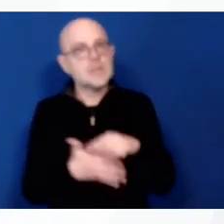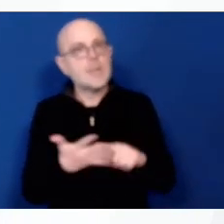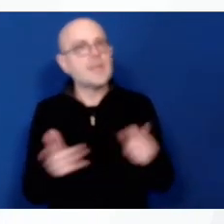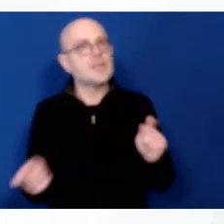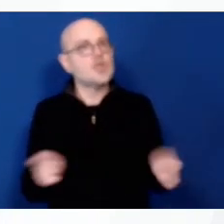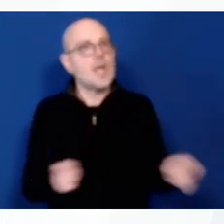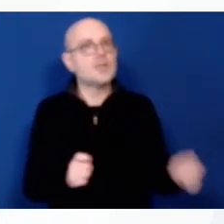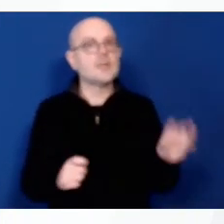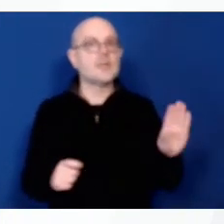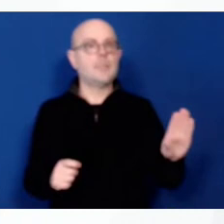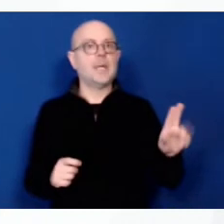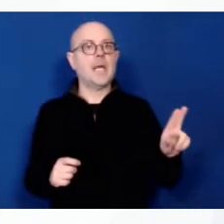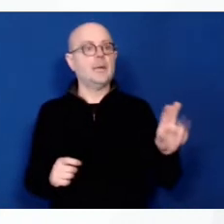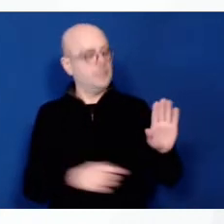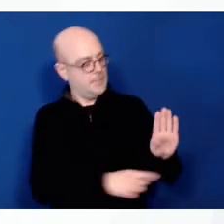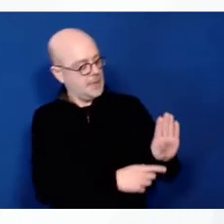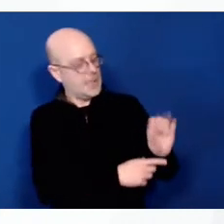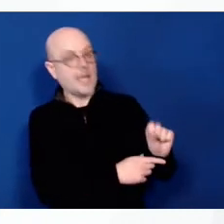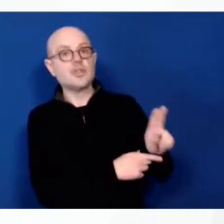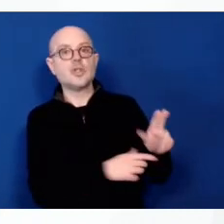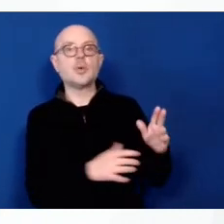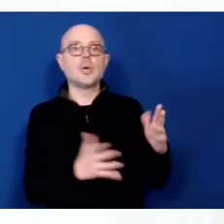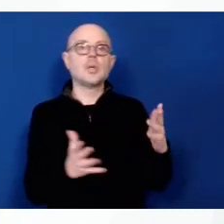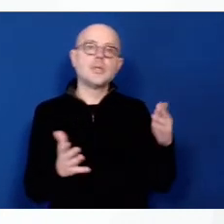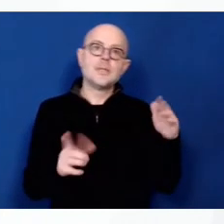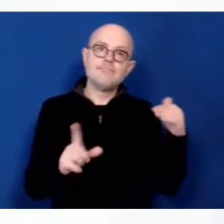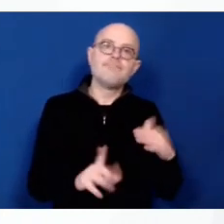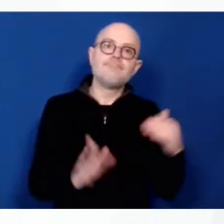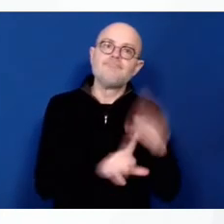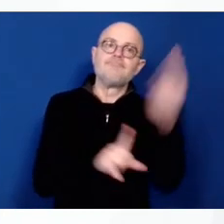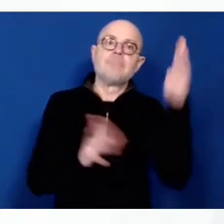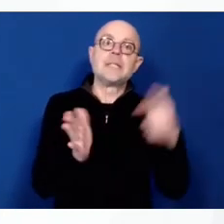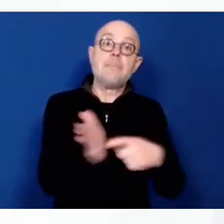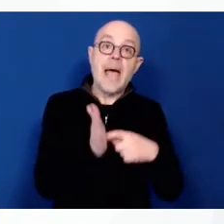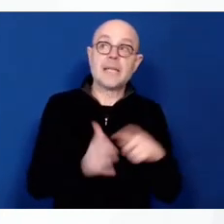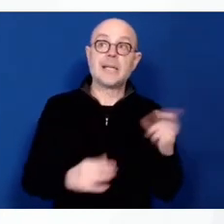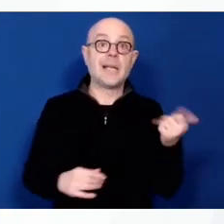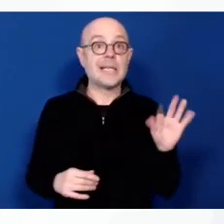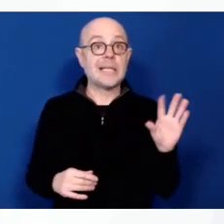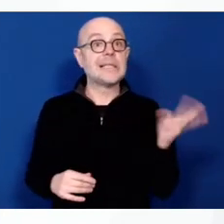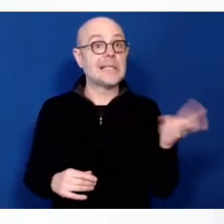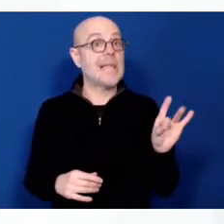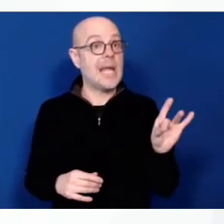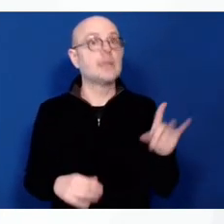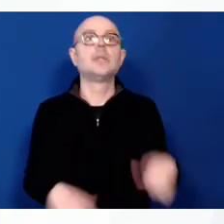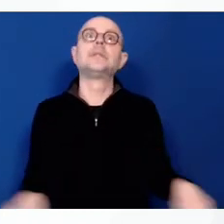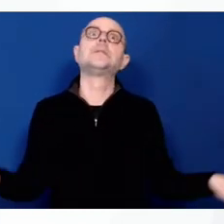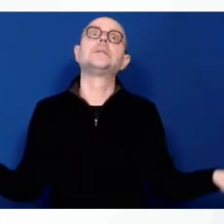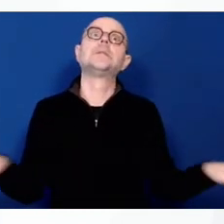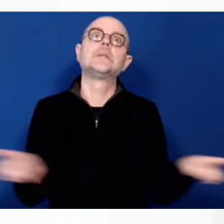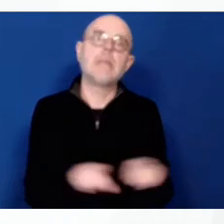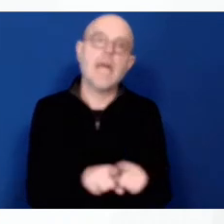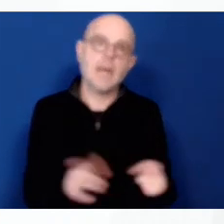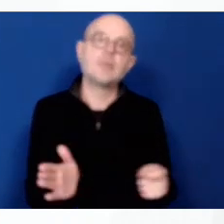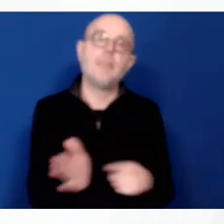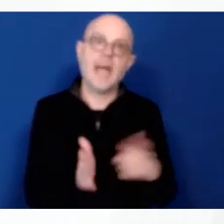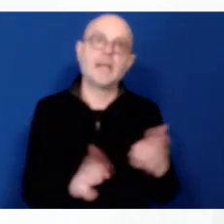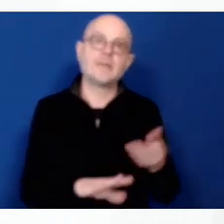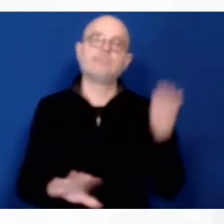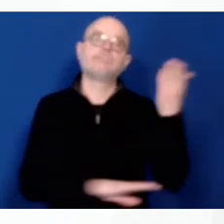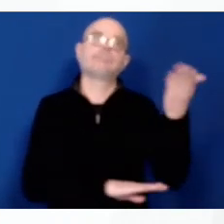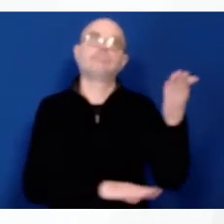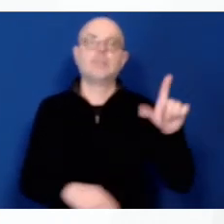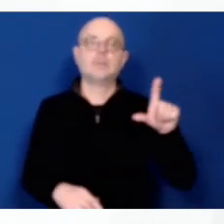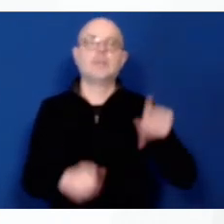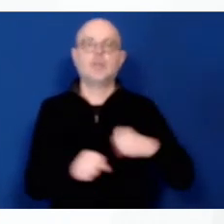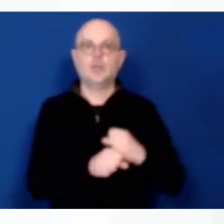called for in 1968 are a part of the BSU demands that were submitted to university administration in 2020.